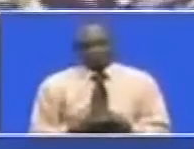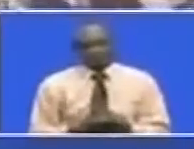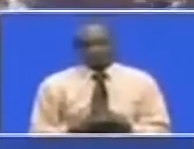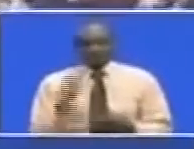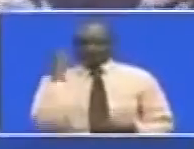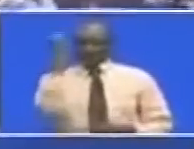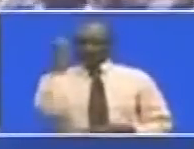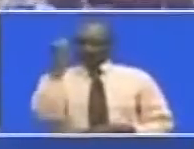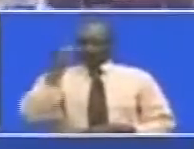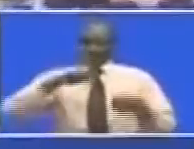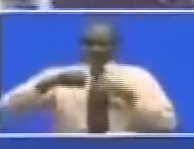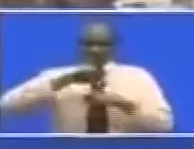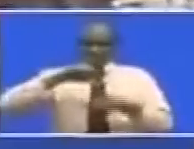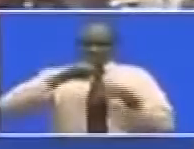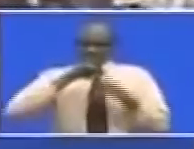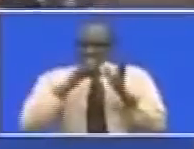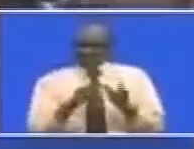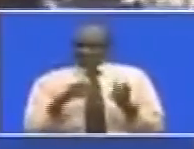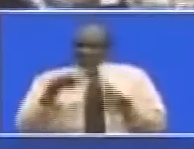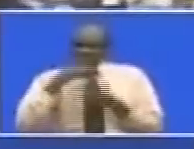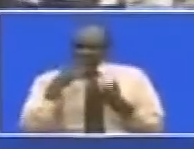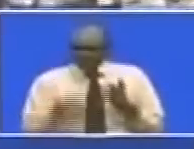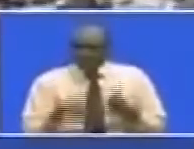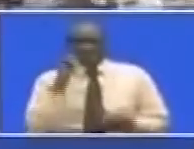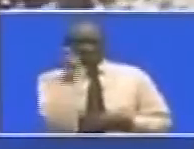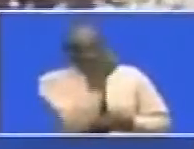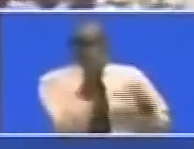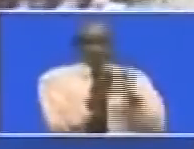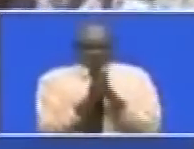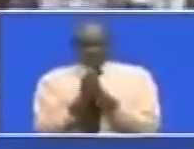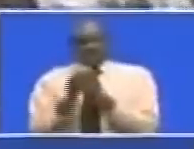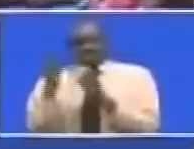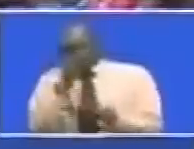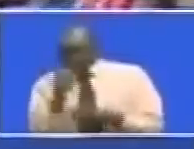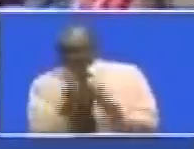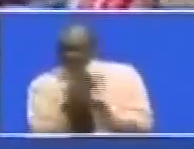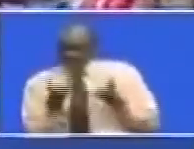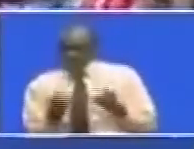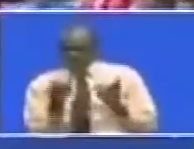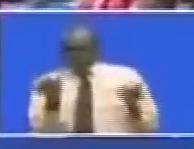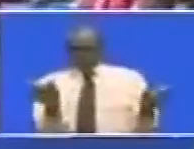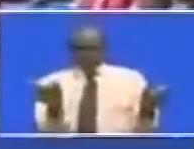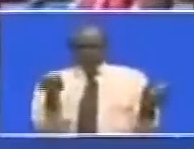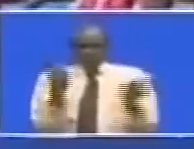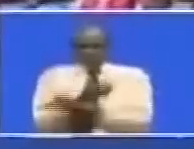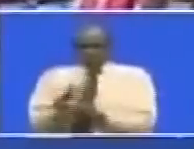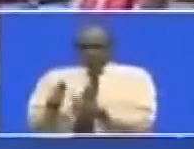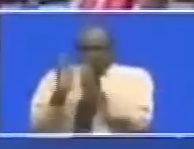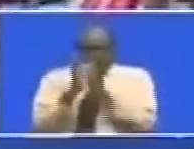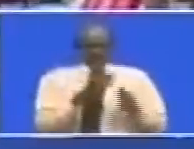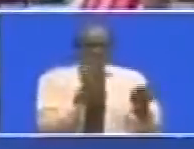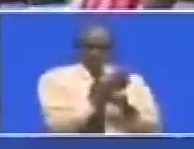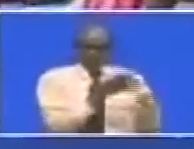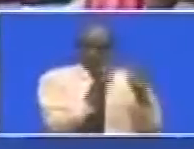Political scientists have tried to explain the divergence between Kenya and Tanzania, for instance, as emanating from the direction each nation took